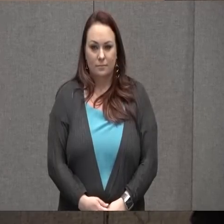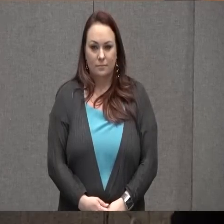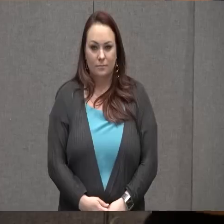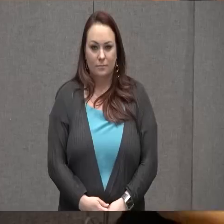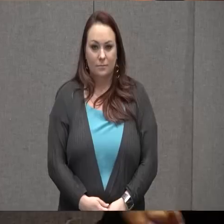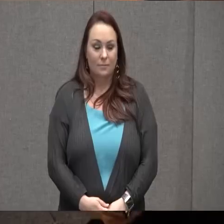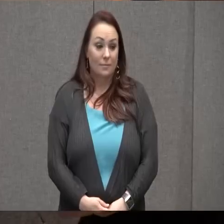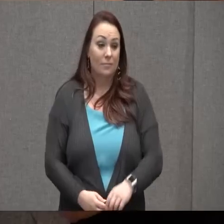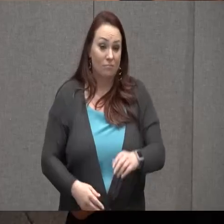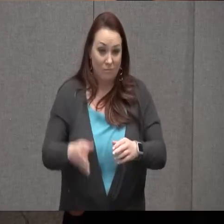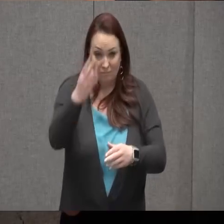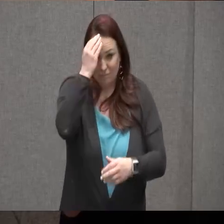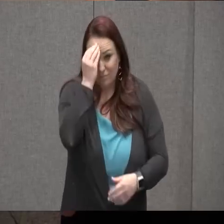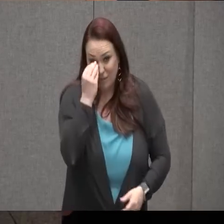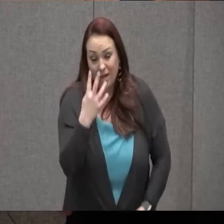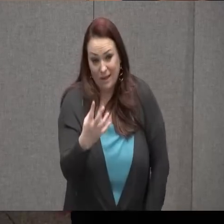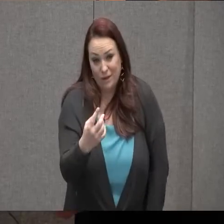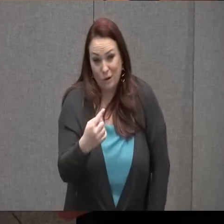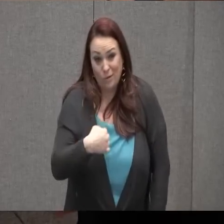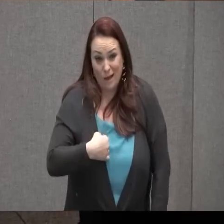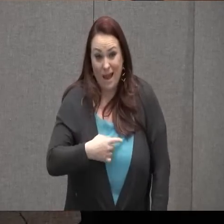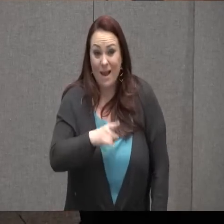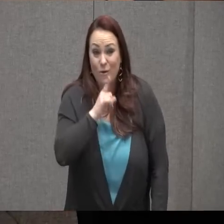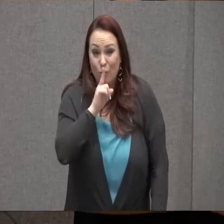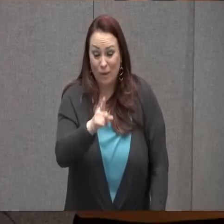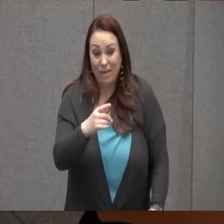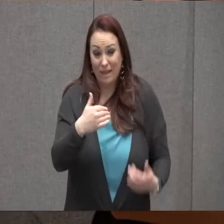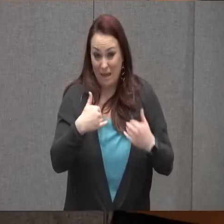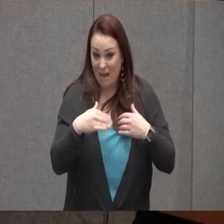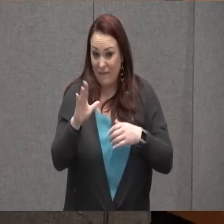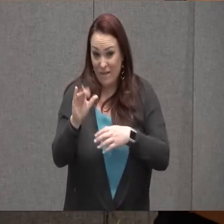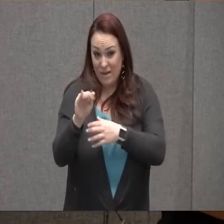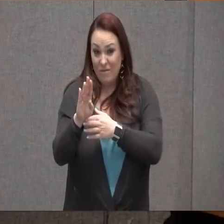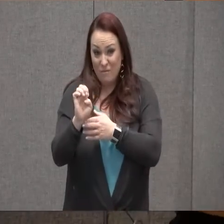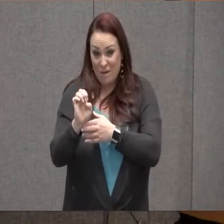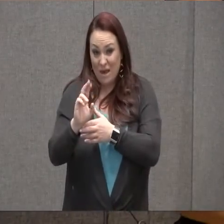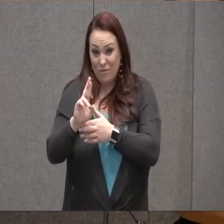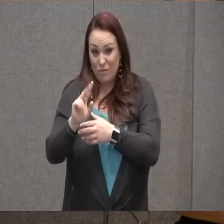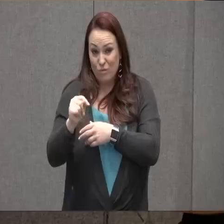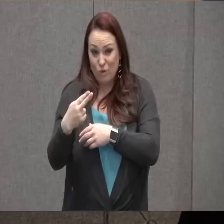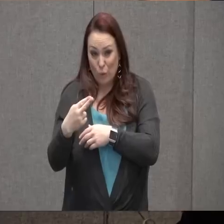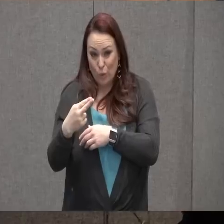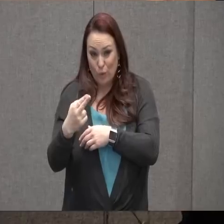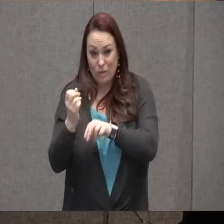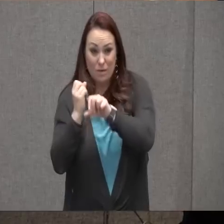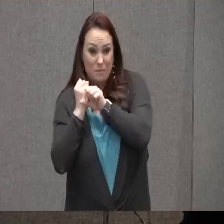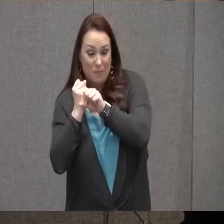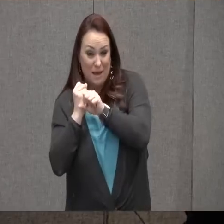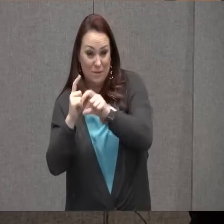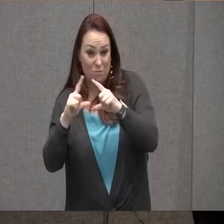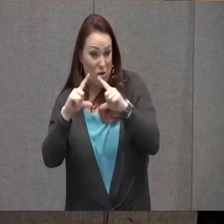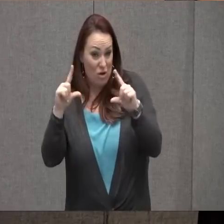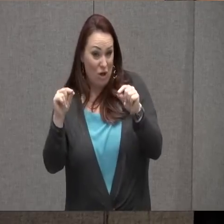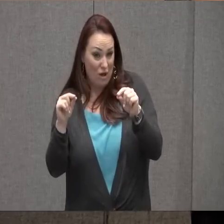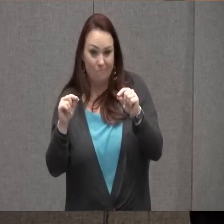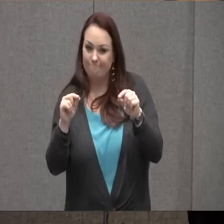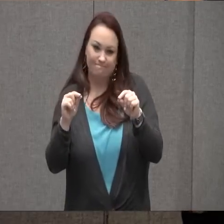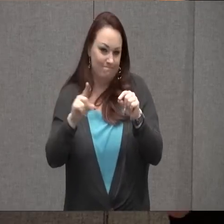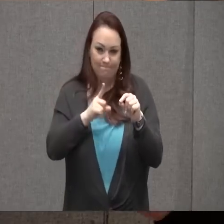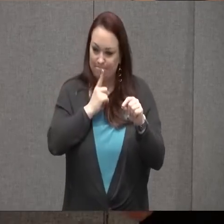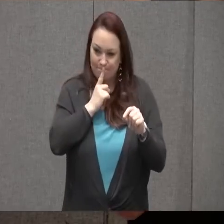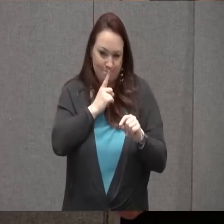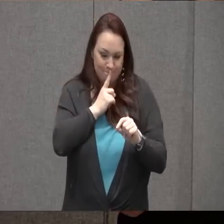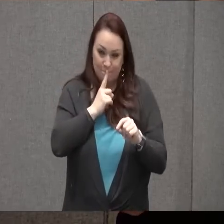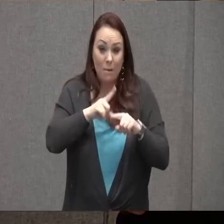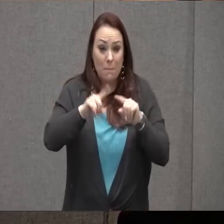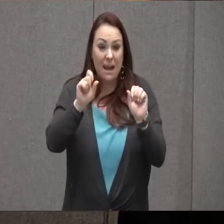Now, I don't really have a Babe Ruth baseball card. That would be pretty cool. But I can pretend, because this is my own creative sentence.